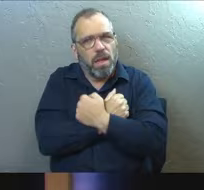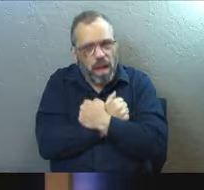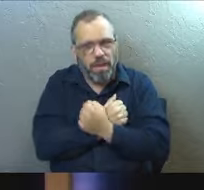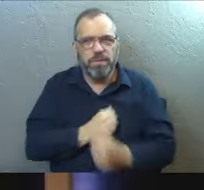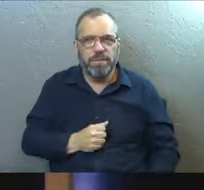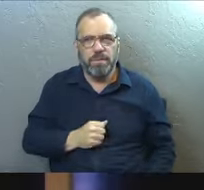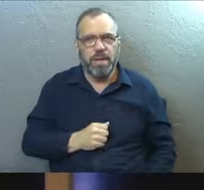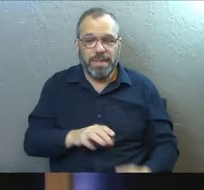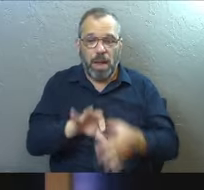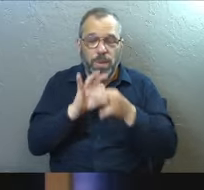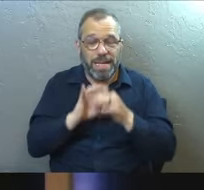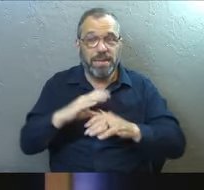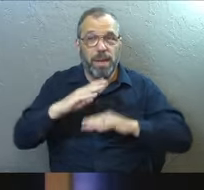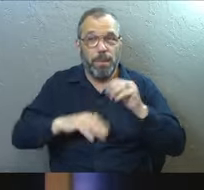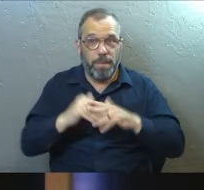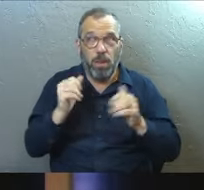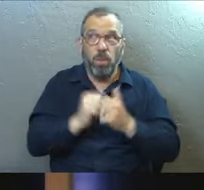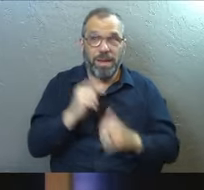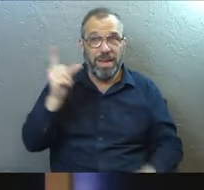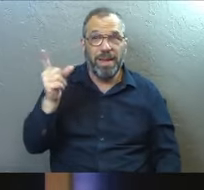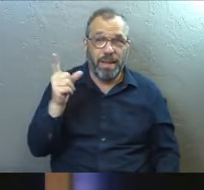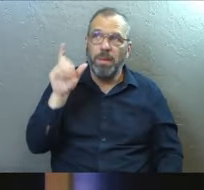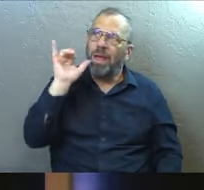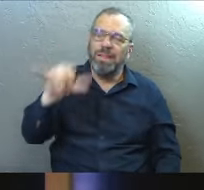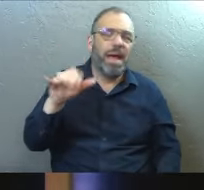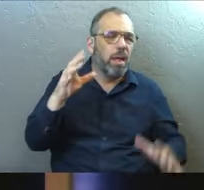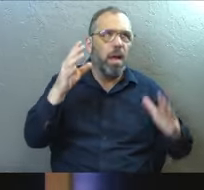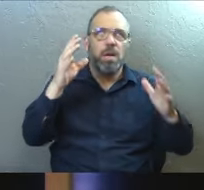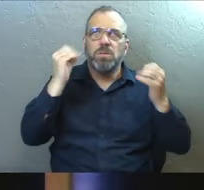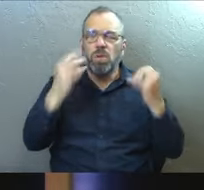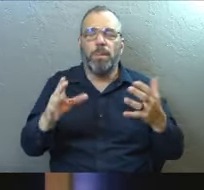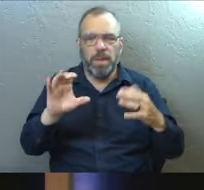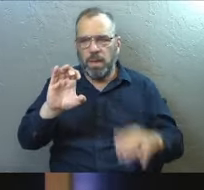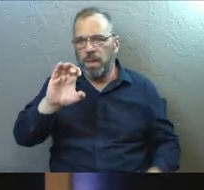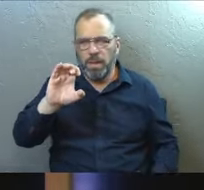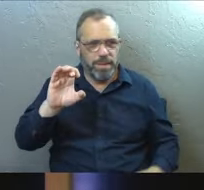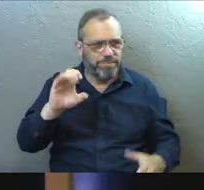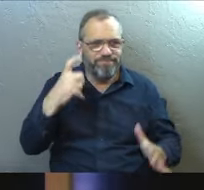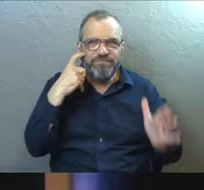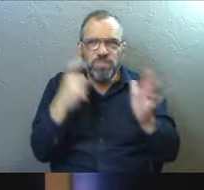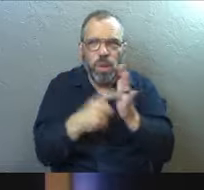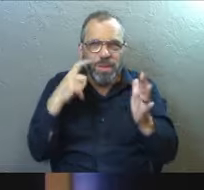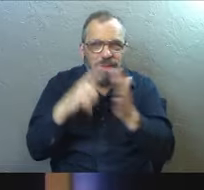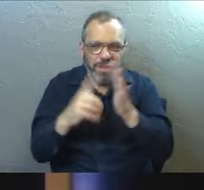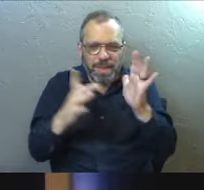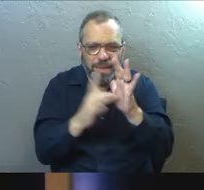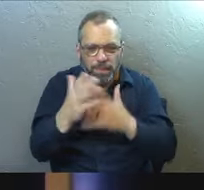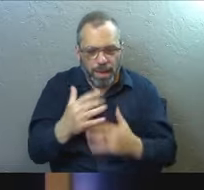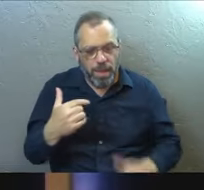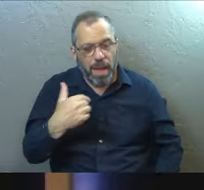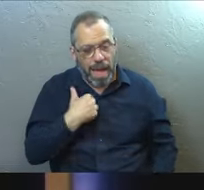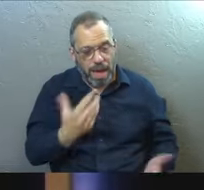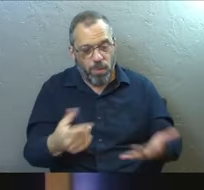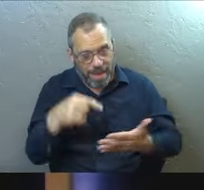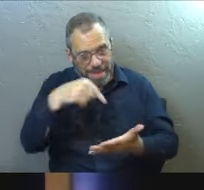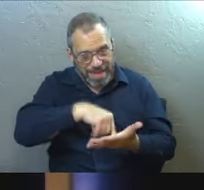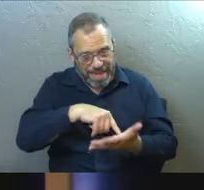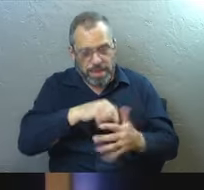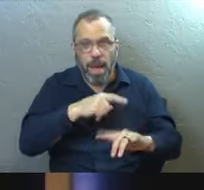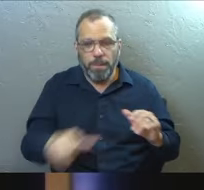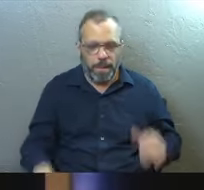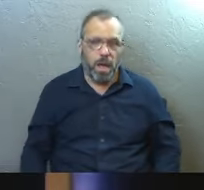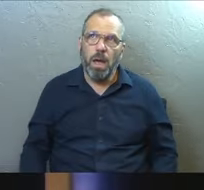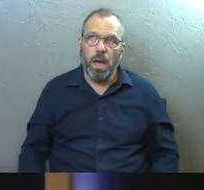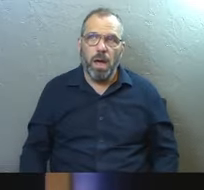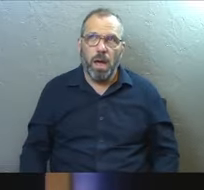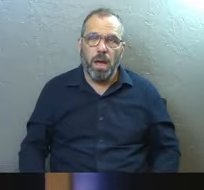and ways that relationship is built with him. And there's so many ways and so many clues and so many points in scripture where God says, this is what I want. But we are